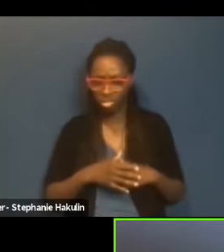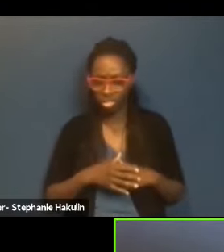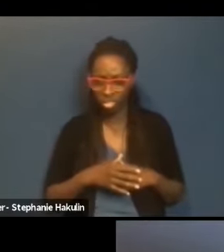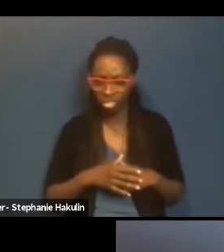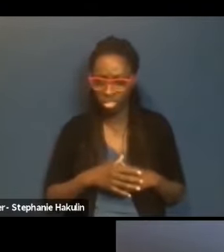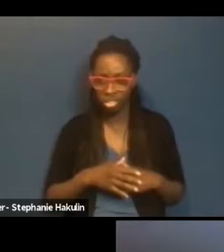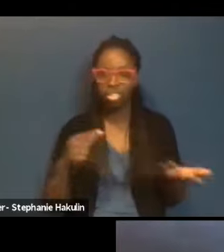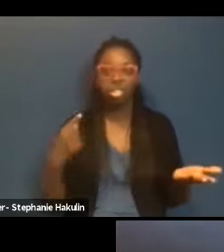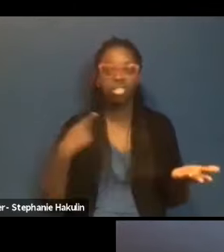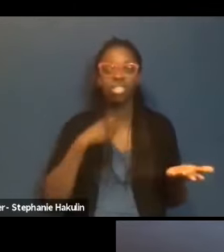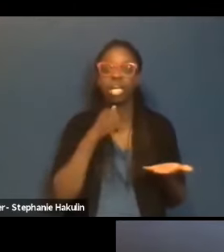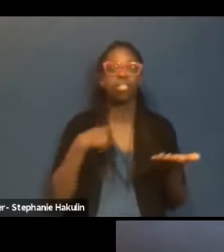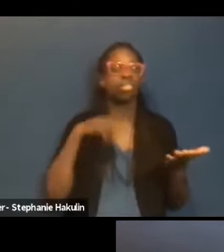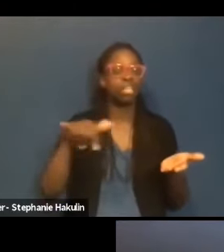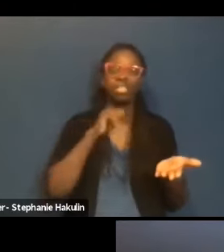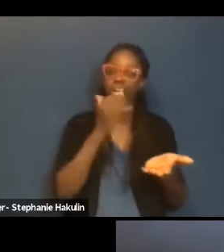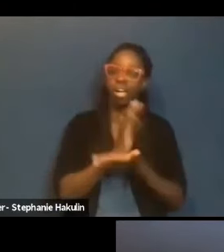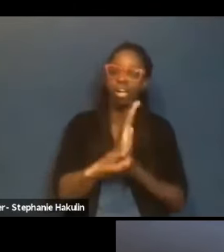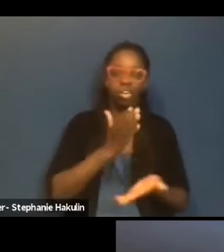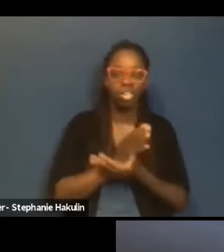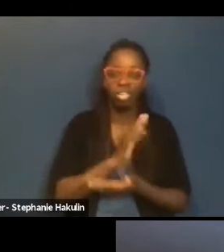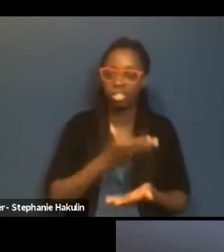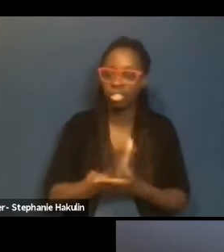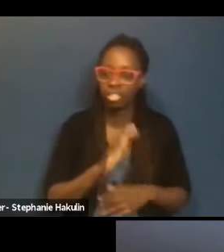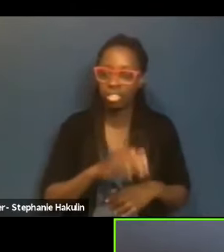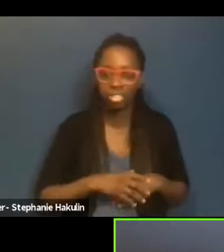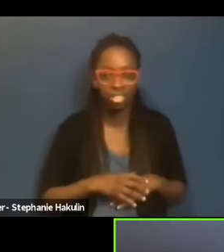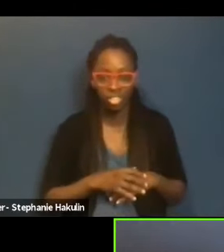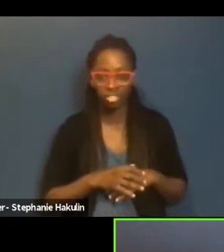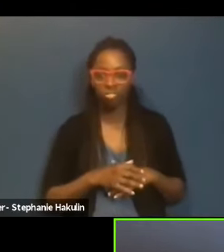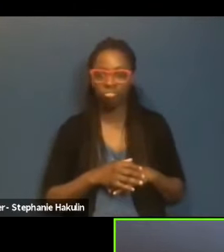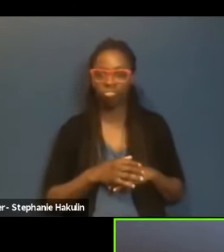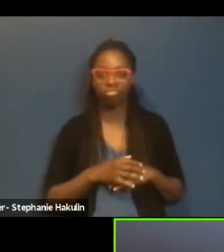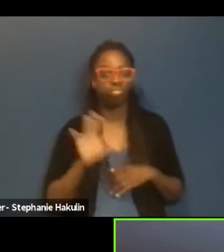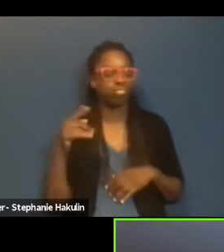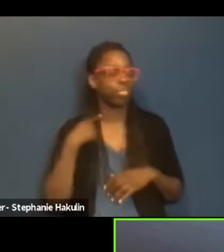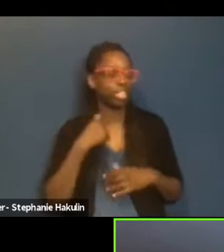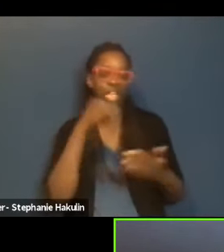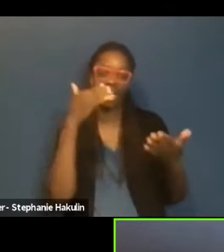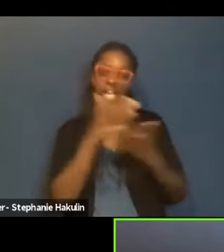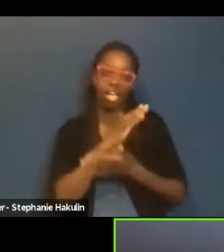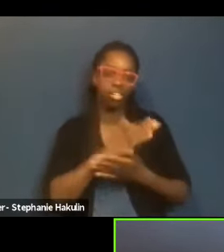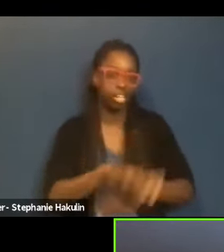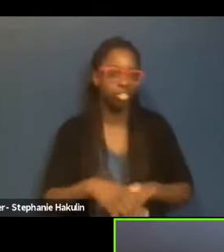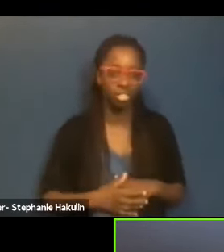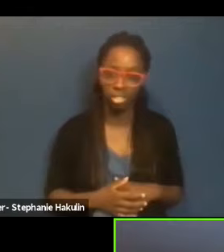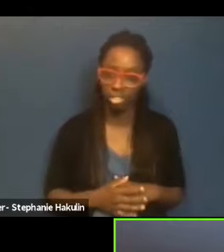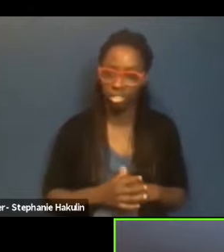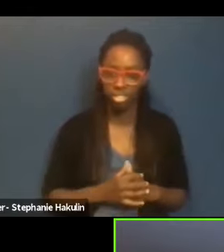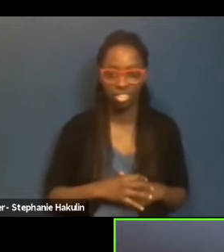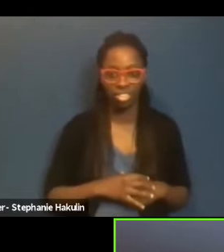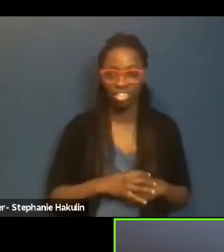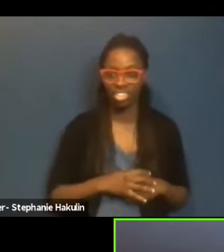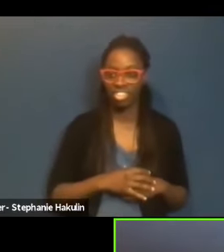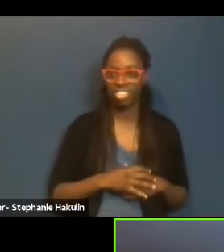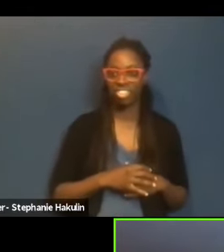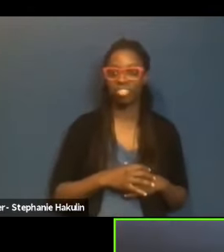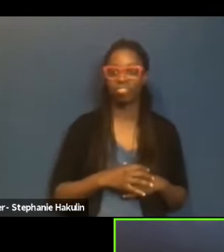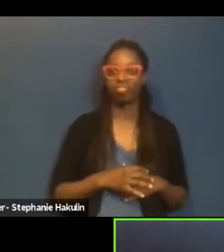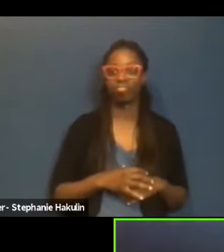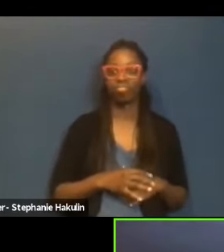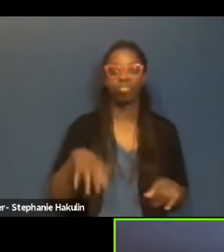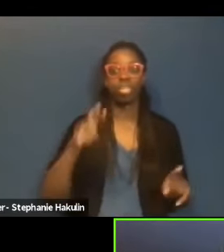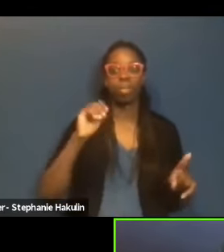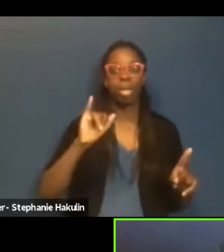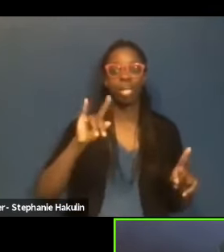ground. Whackness is not allowed. My goodness. Mata Del Valle, who I've known for an awful